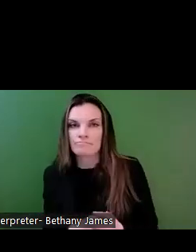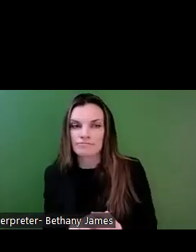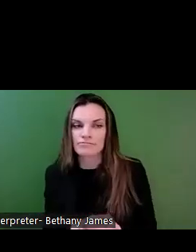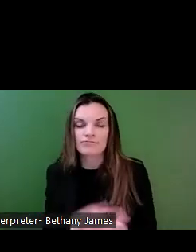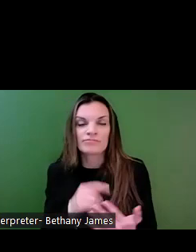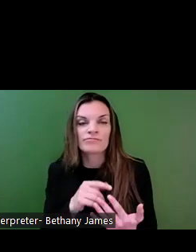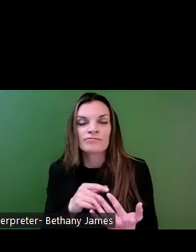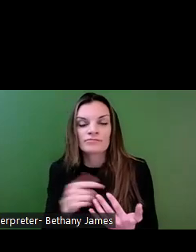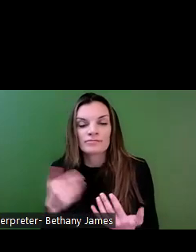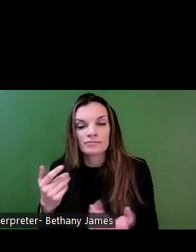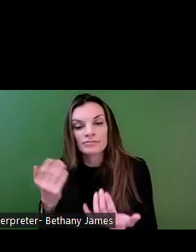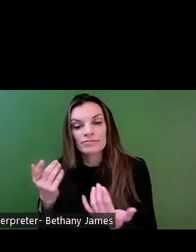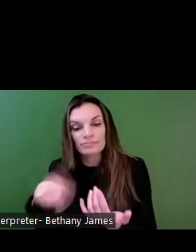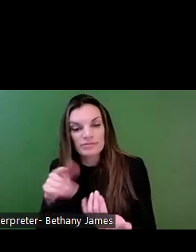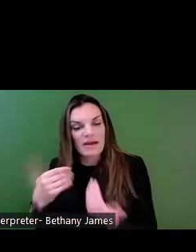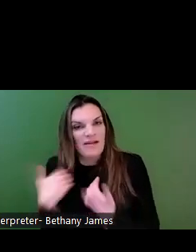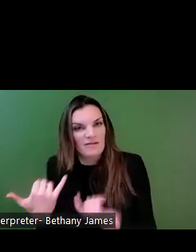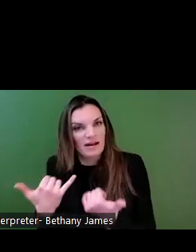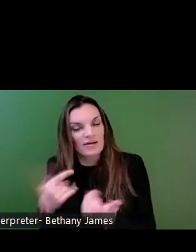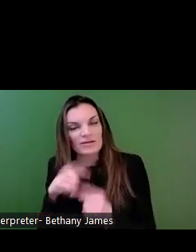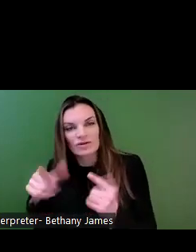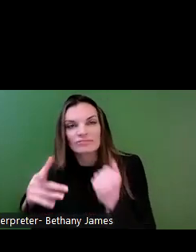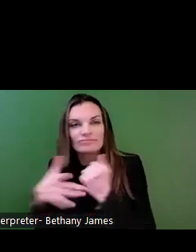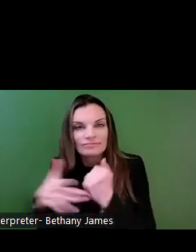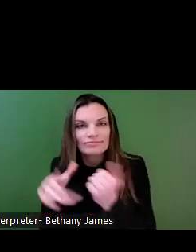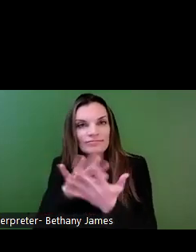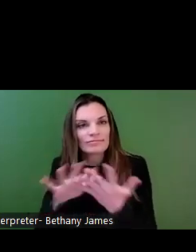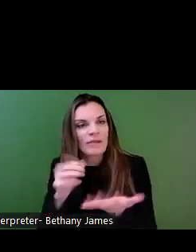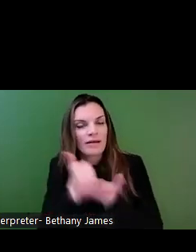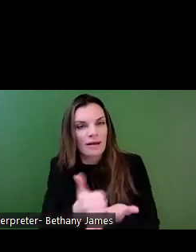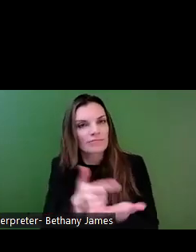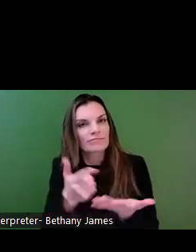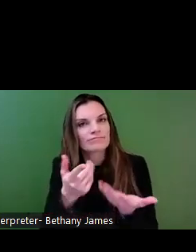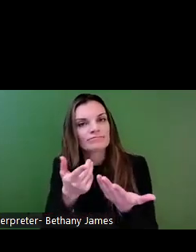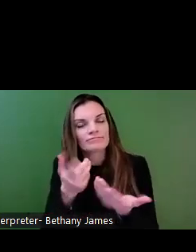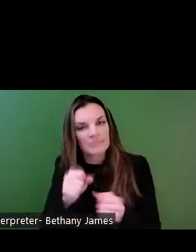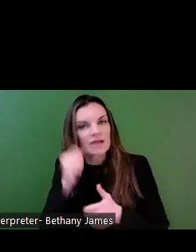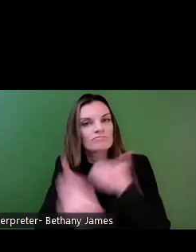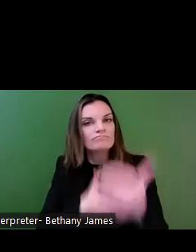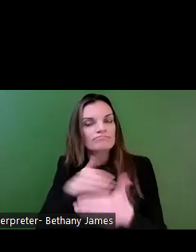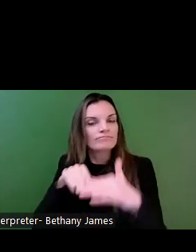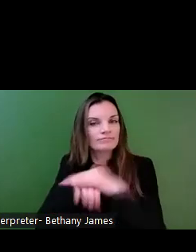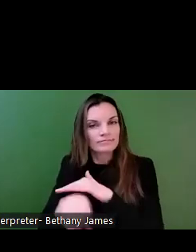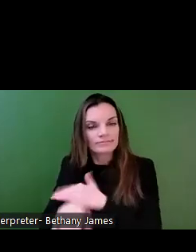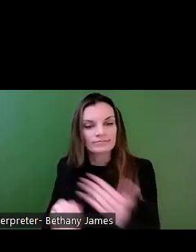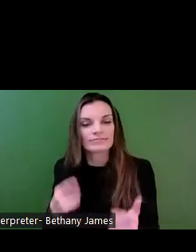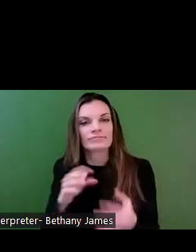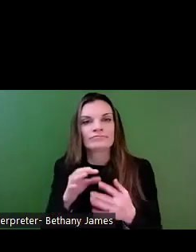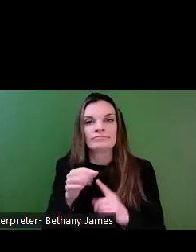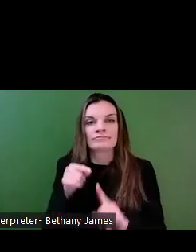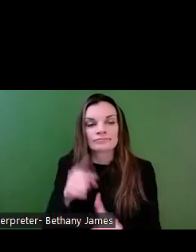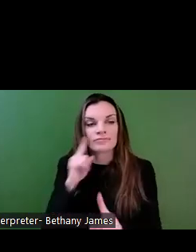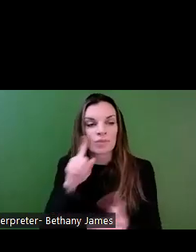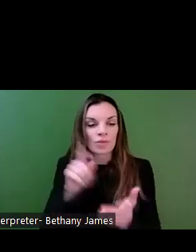these limitations. These technologies may help with reading printed material, accessing computer information, writing